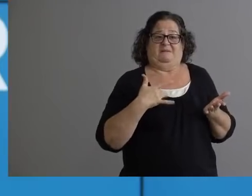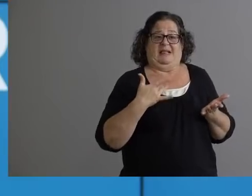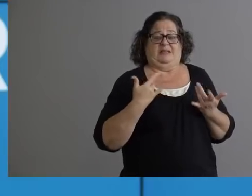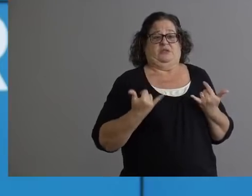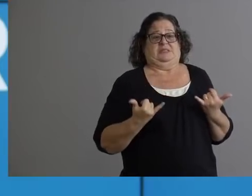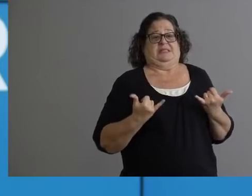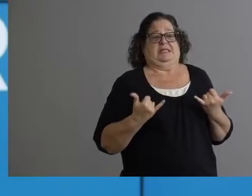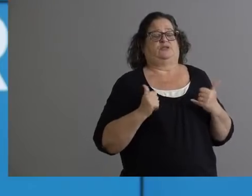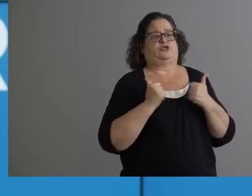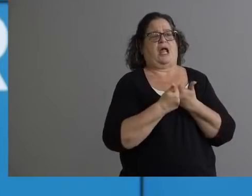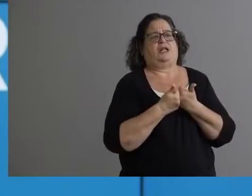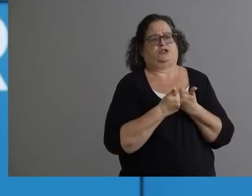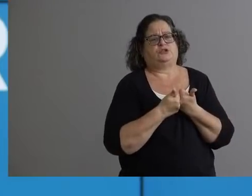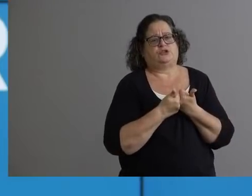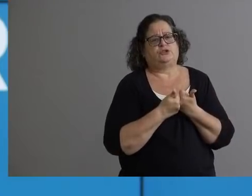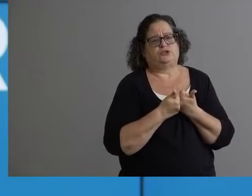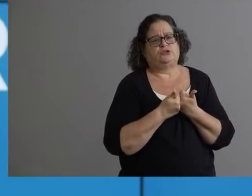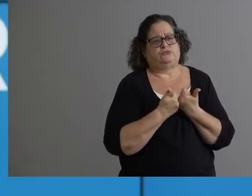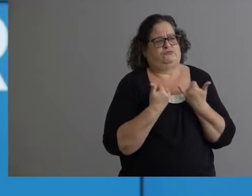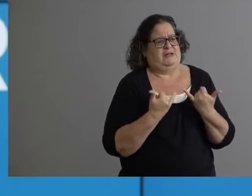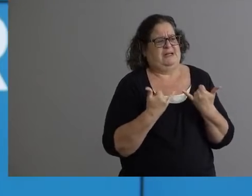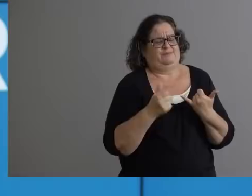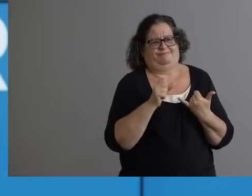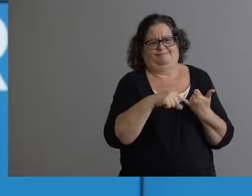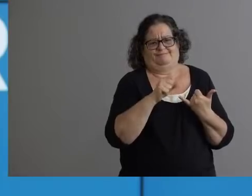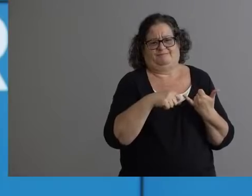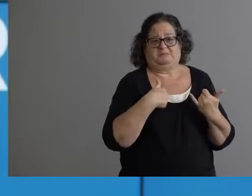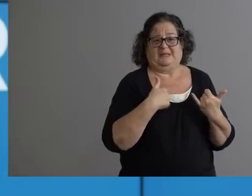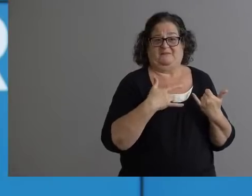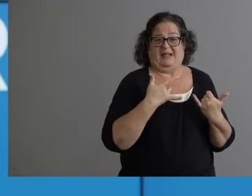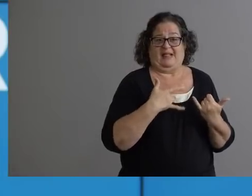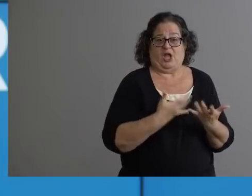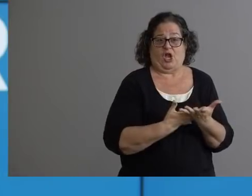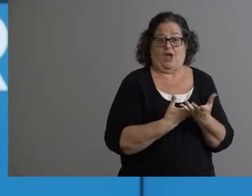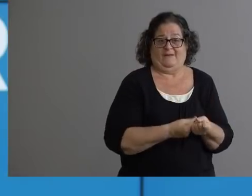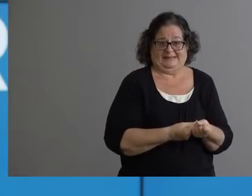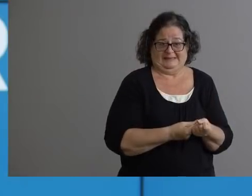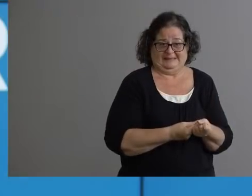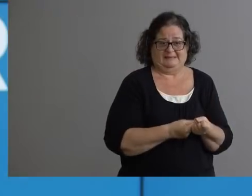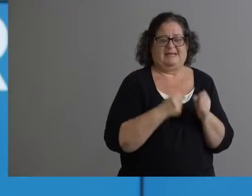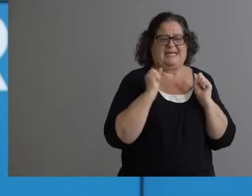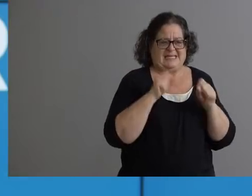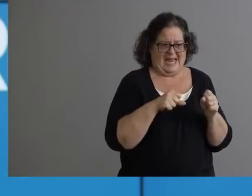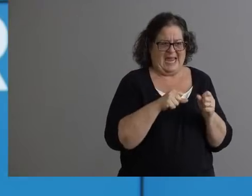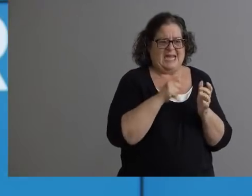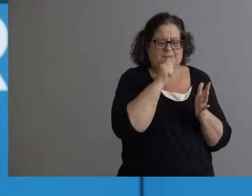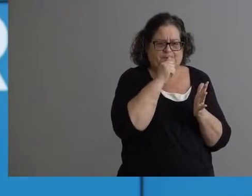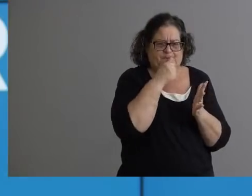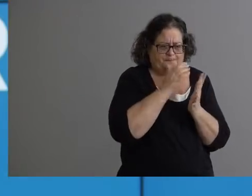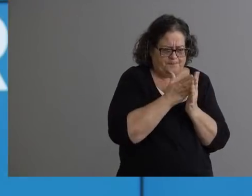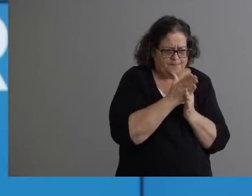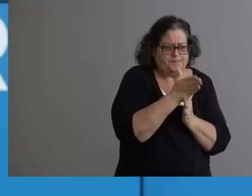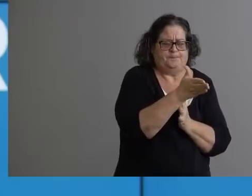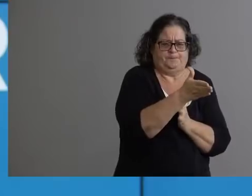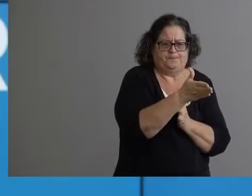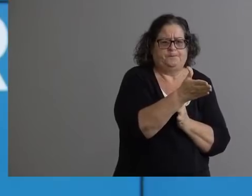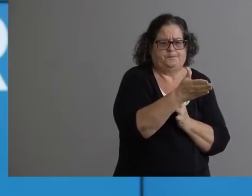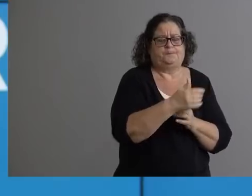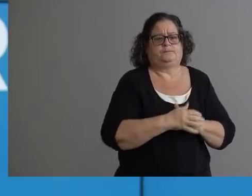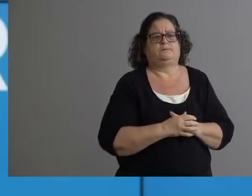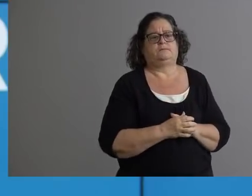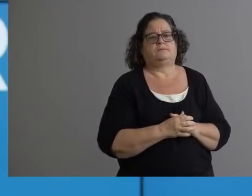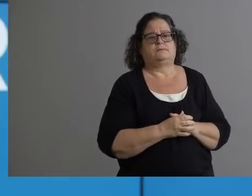very confident we can navigate through this. I think that this virus is going to continue in our state, in